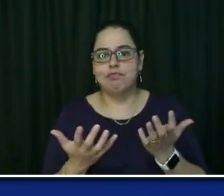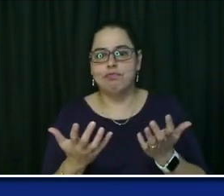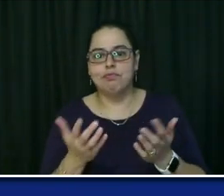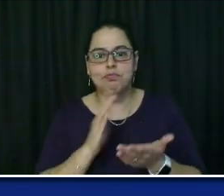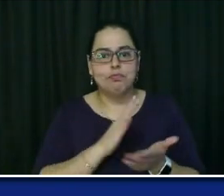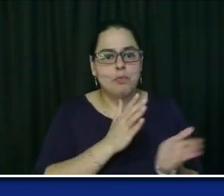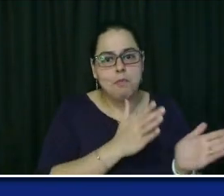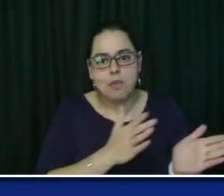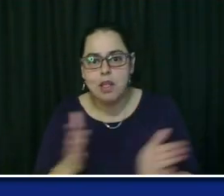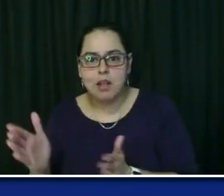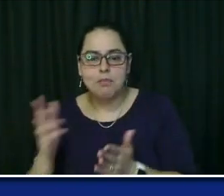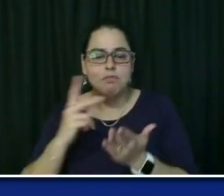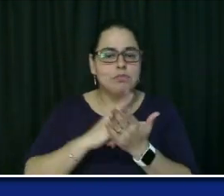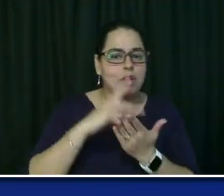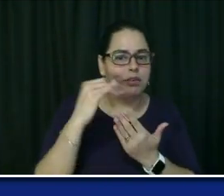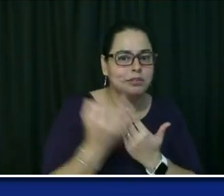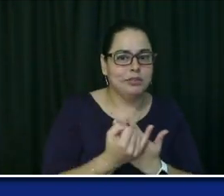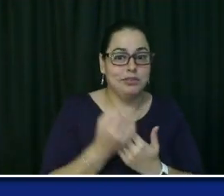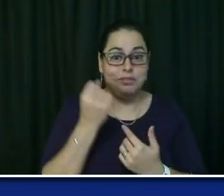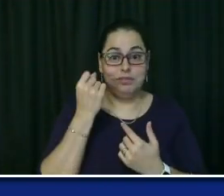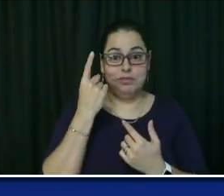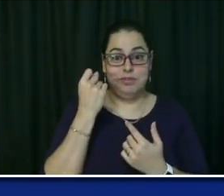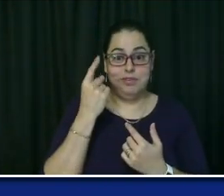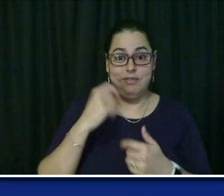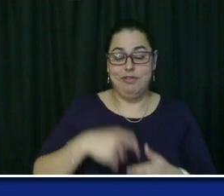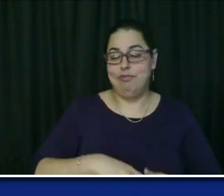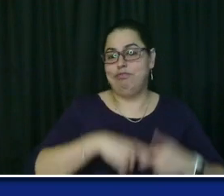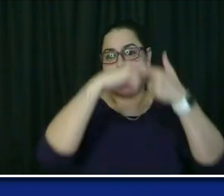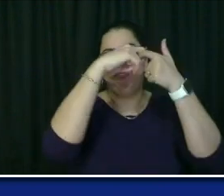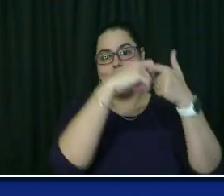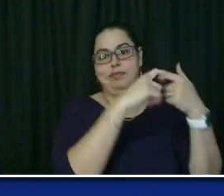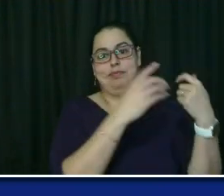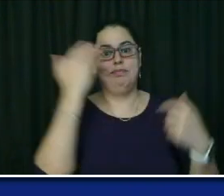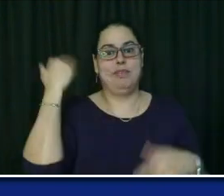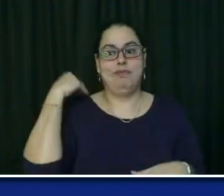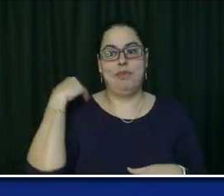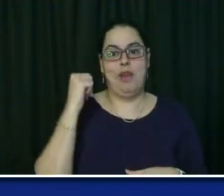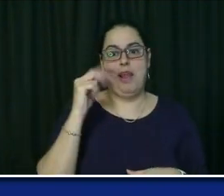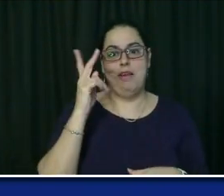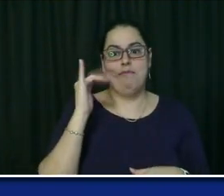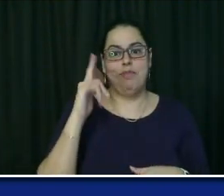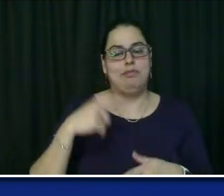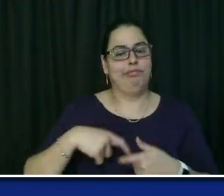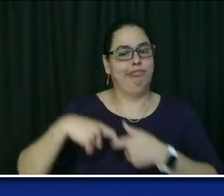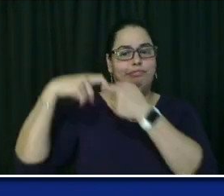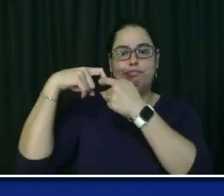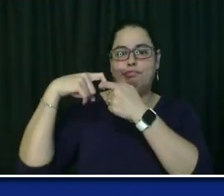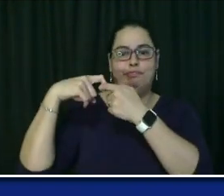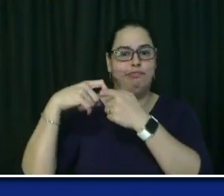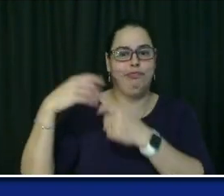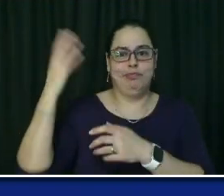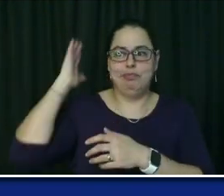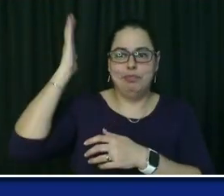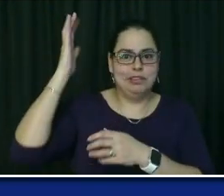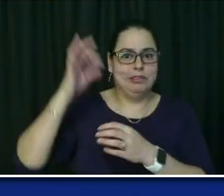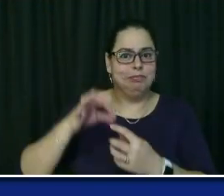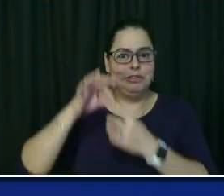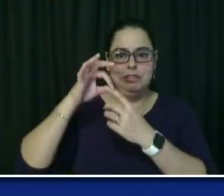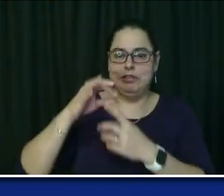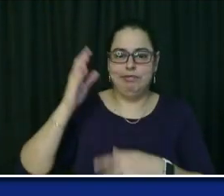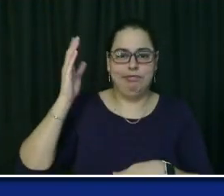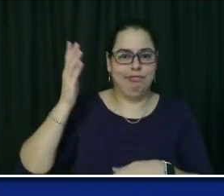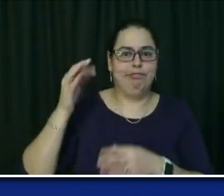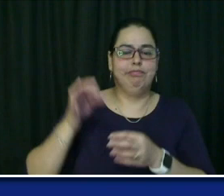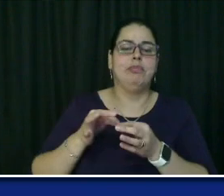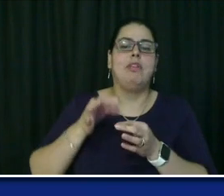postponed that when it was scheduled in April because we were in the middle of the pandemic and nobody could see exactly how we would handle it. And we had to be realistic about what we could